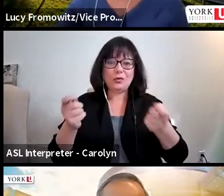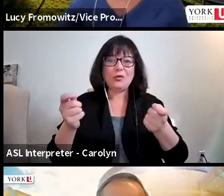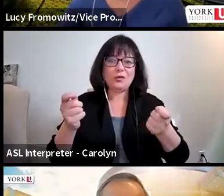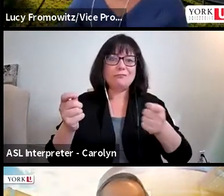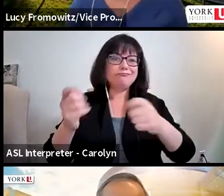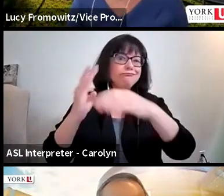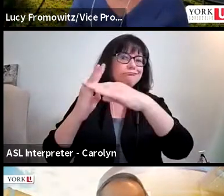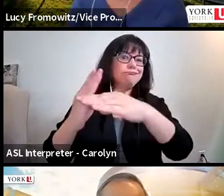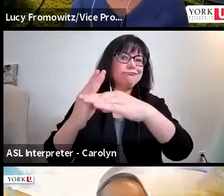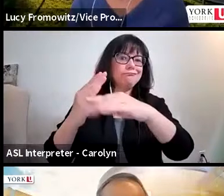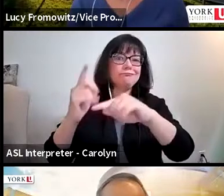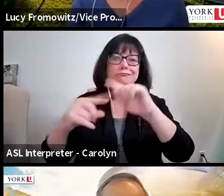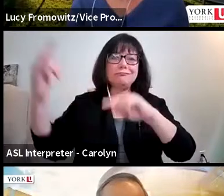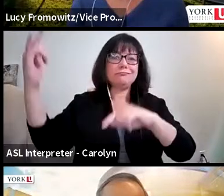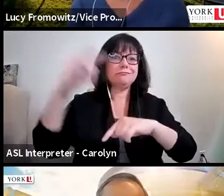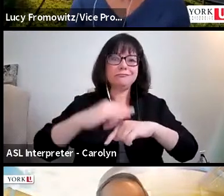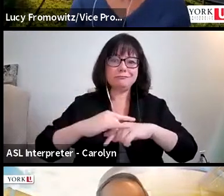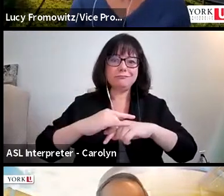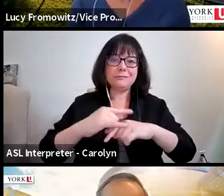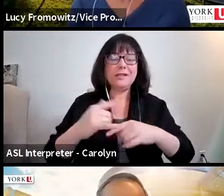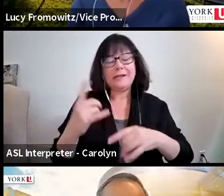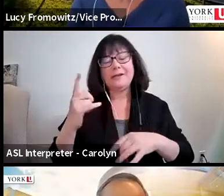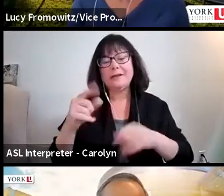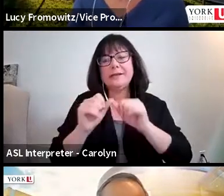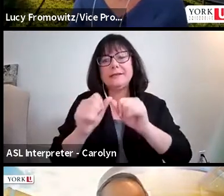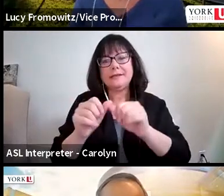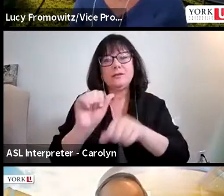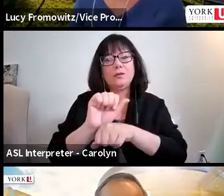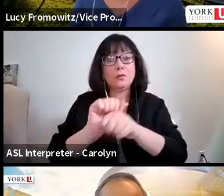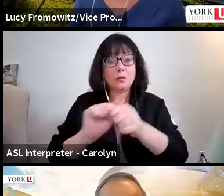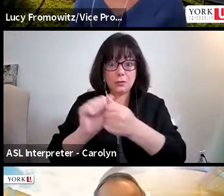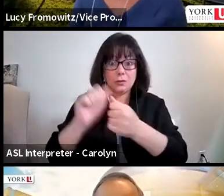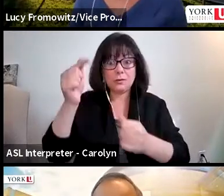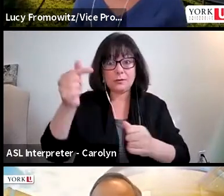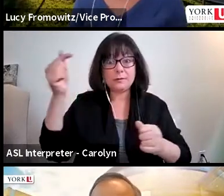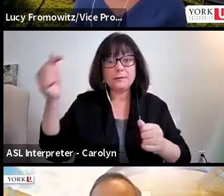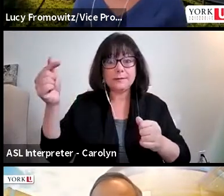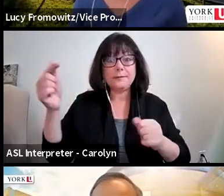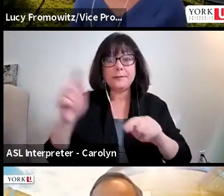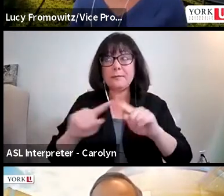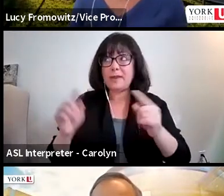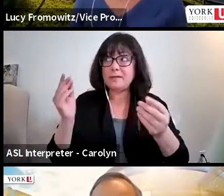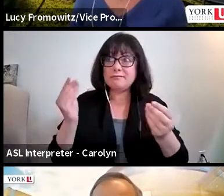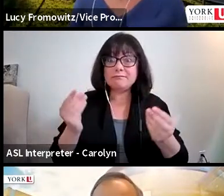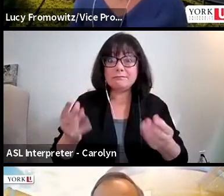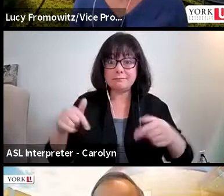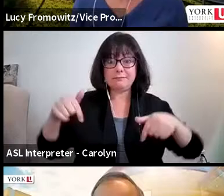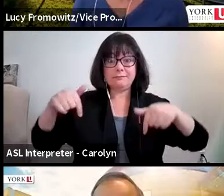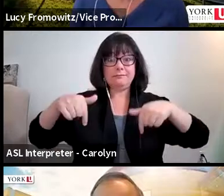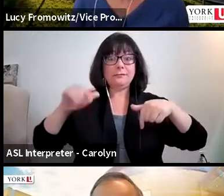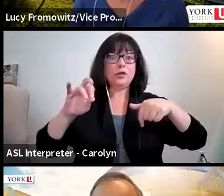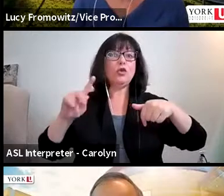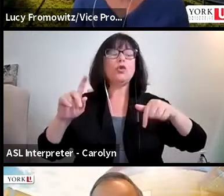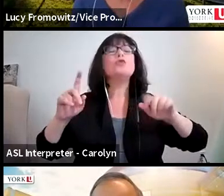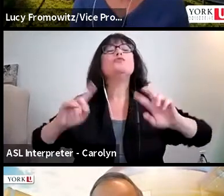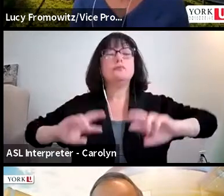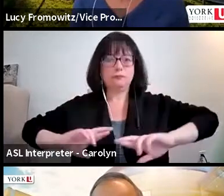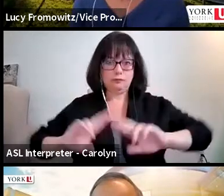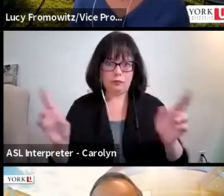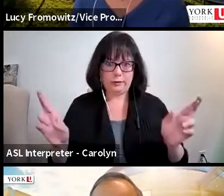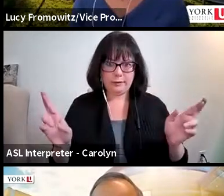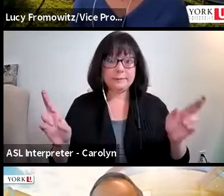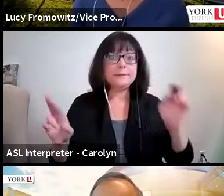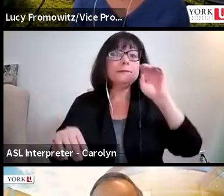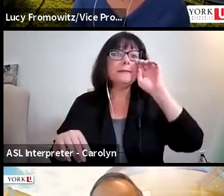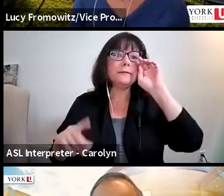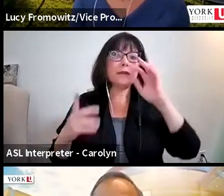work with government on that. I just want to say that we are ready at York to be very responsive, and our focus now is